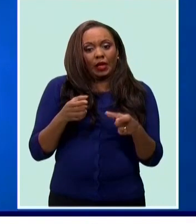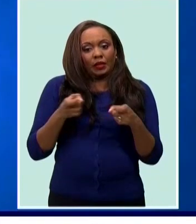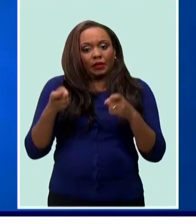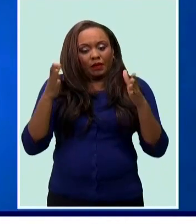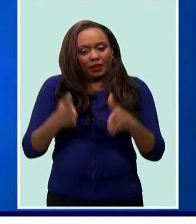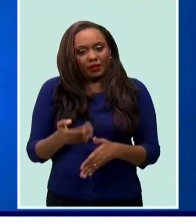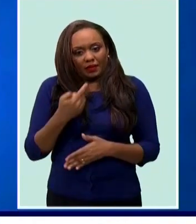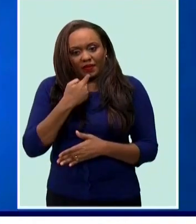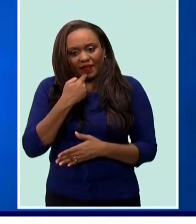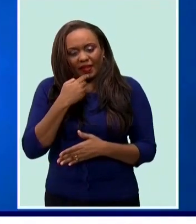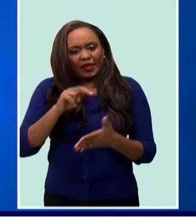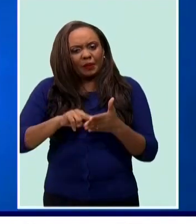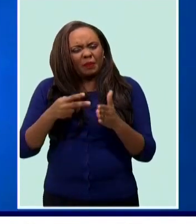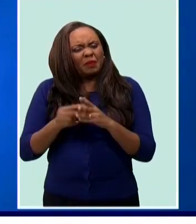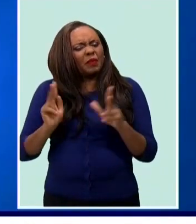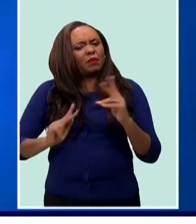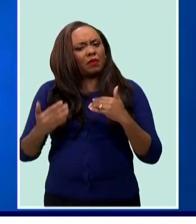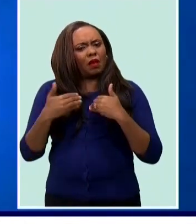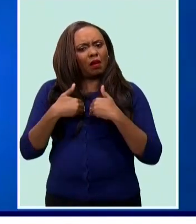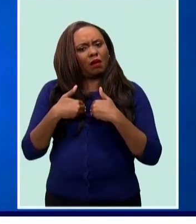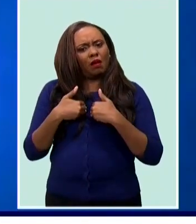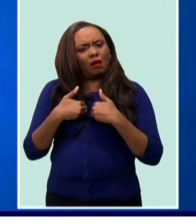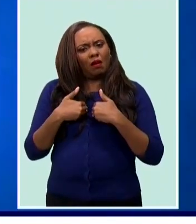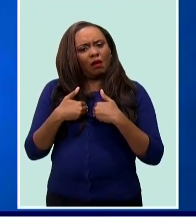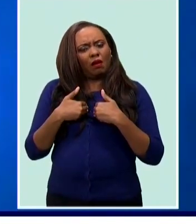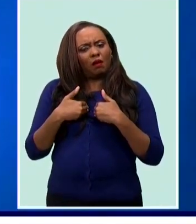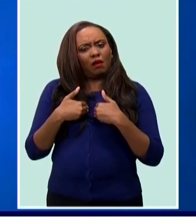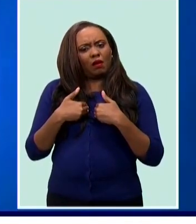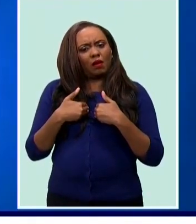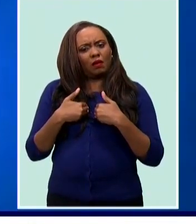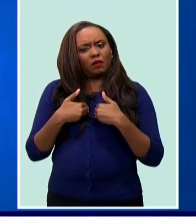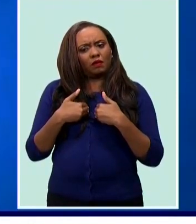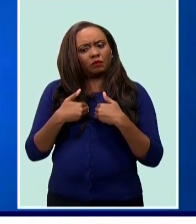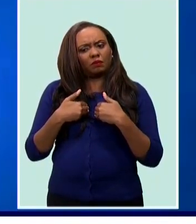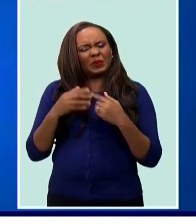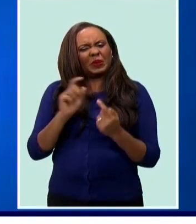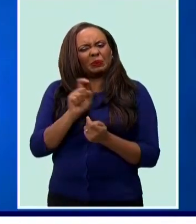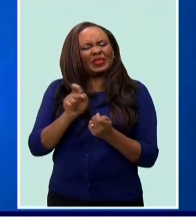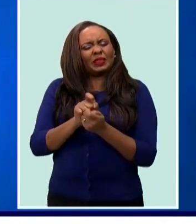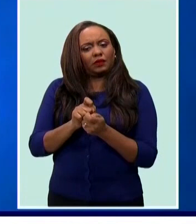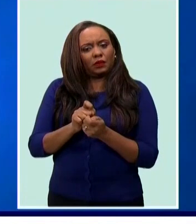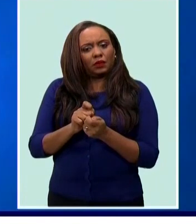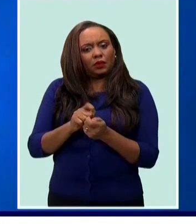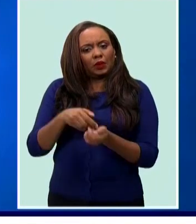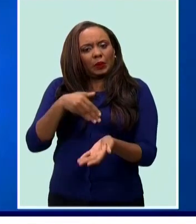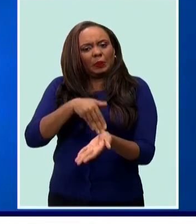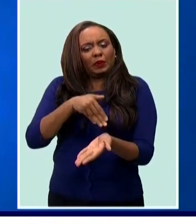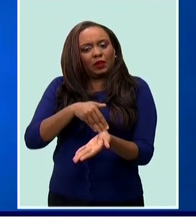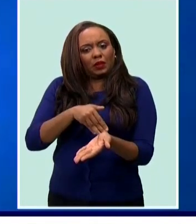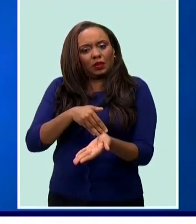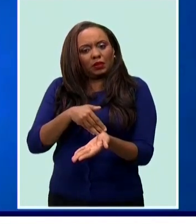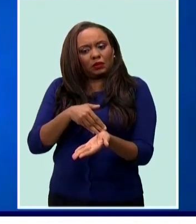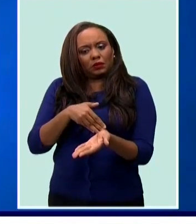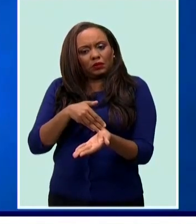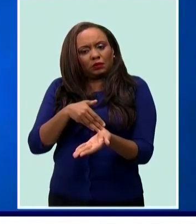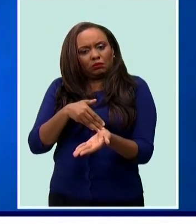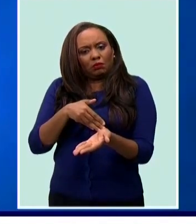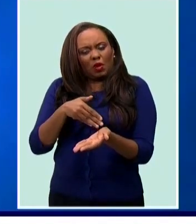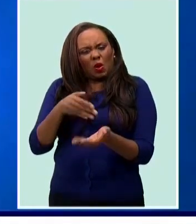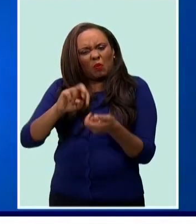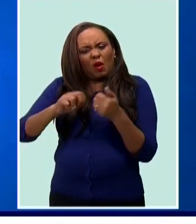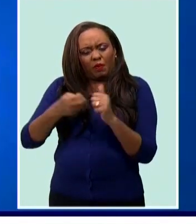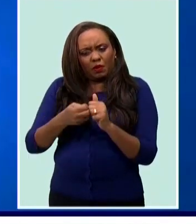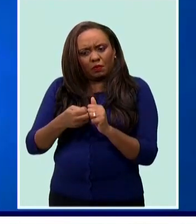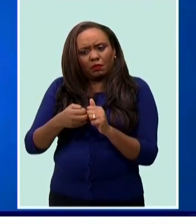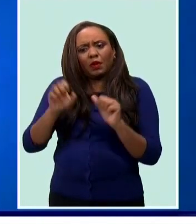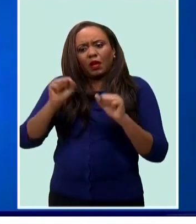will make treating clients with acute medical conditions much easier. For example, if we have a person who's experiencing a crisis